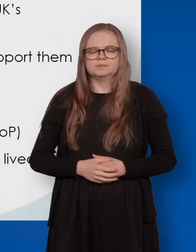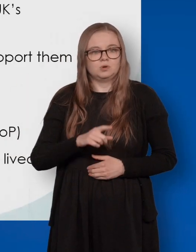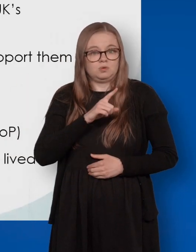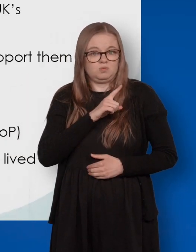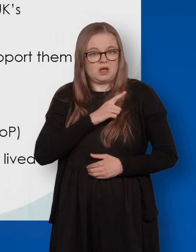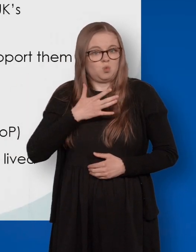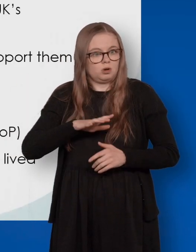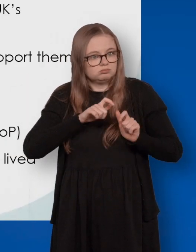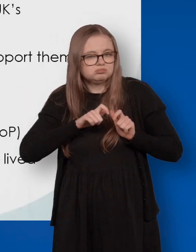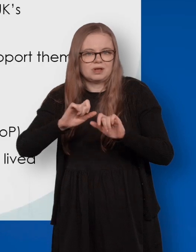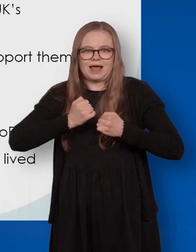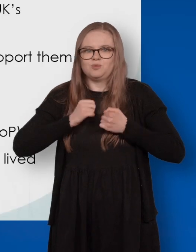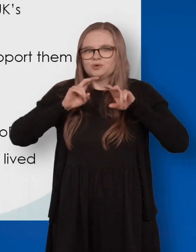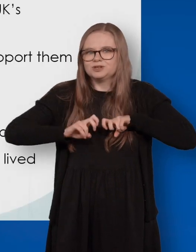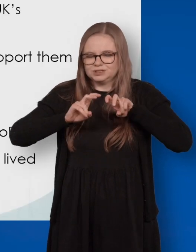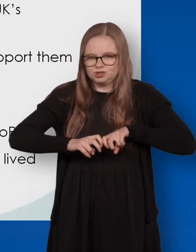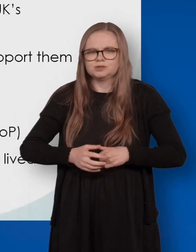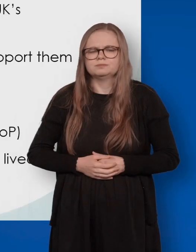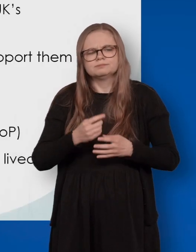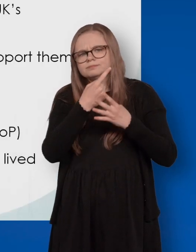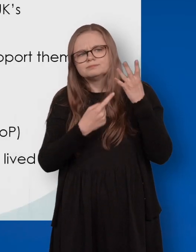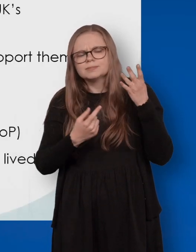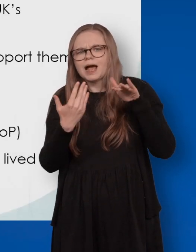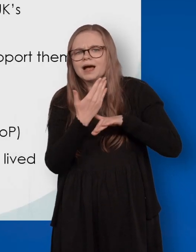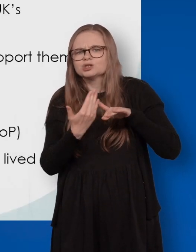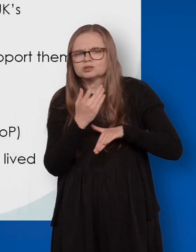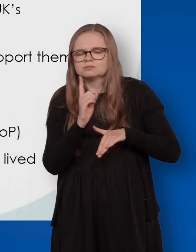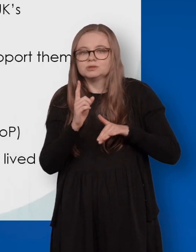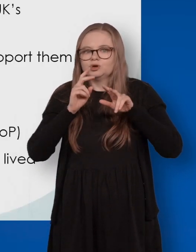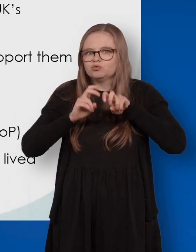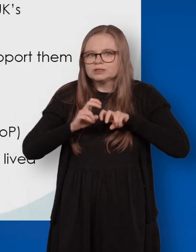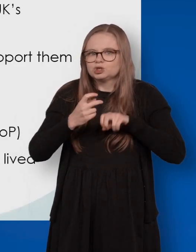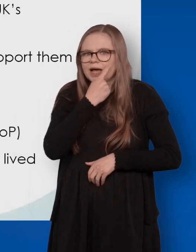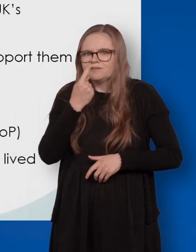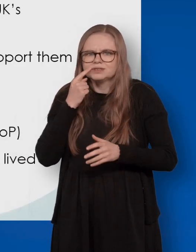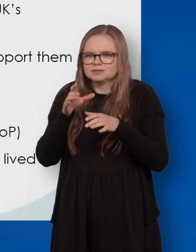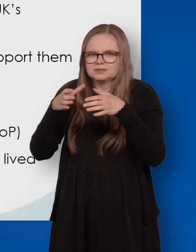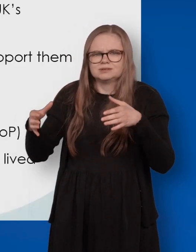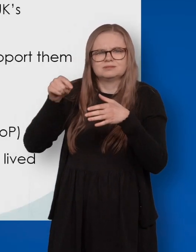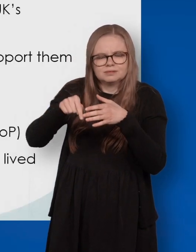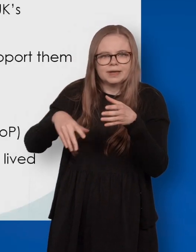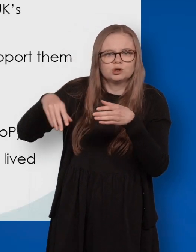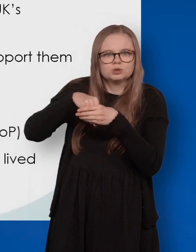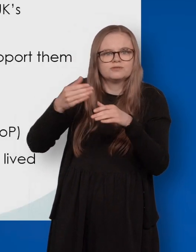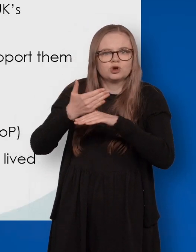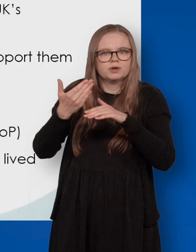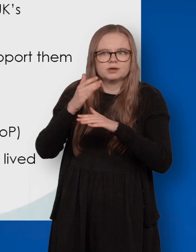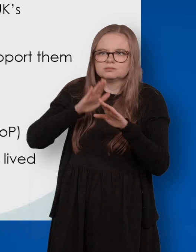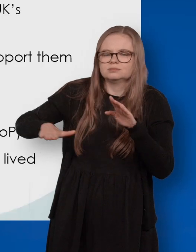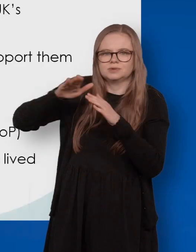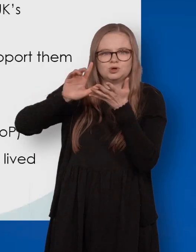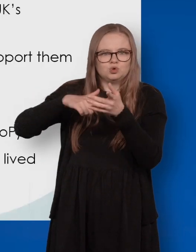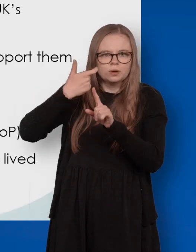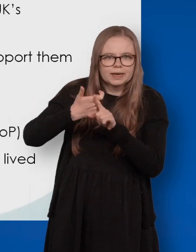our research. Some of the key actions of EDICa are to research the evidence base for inclusive careers across the UK's